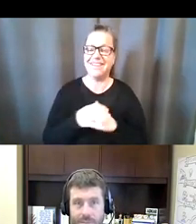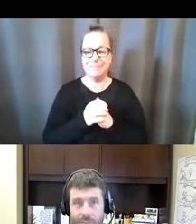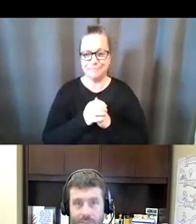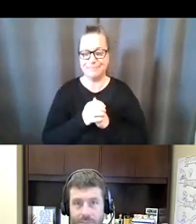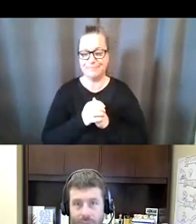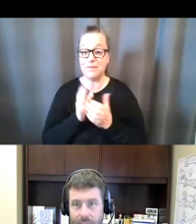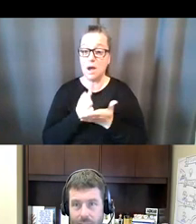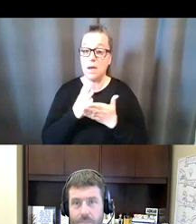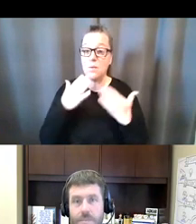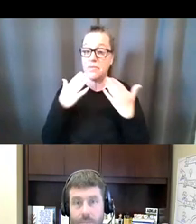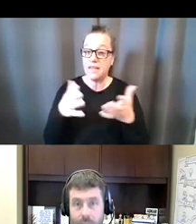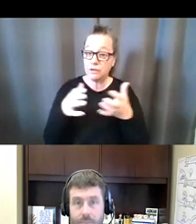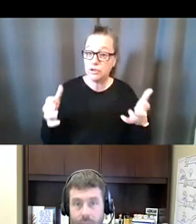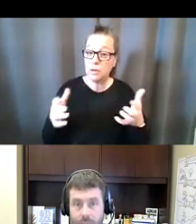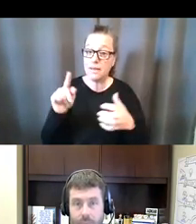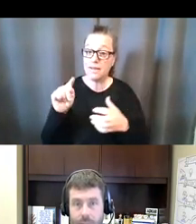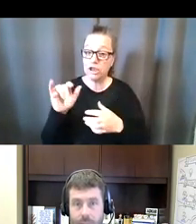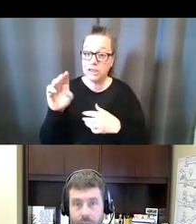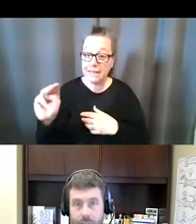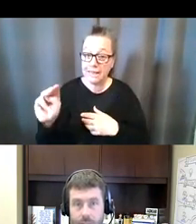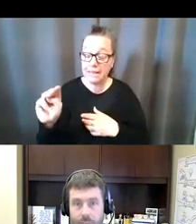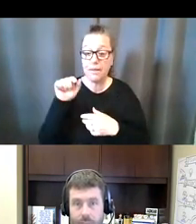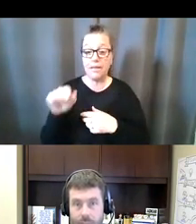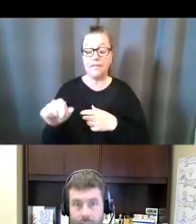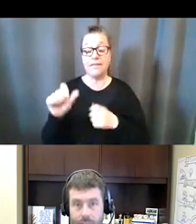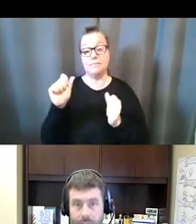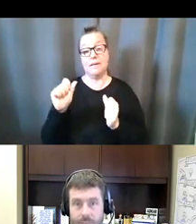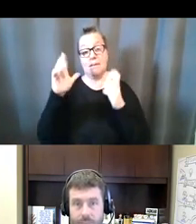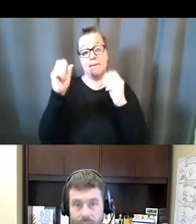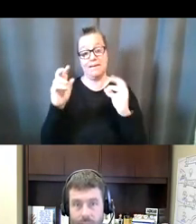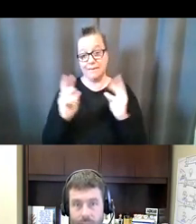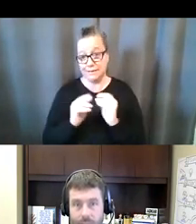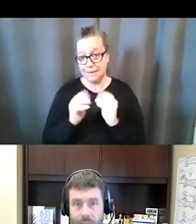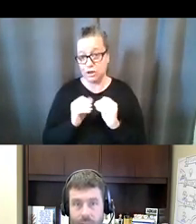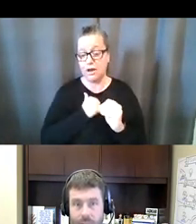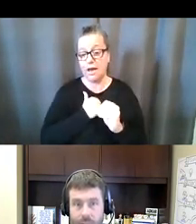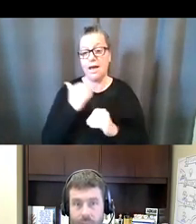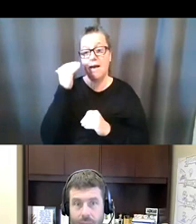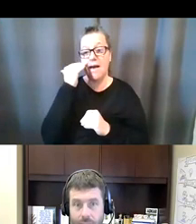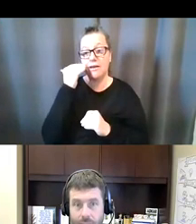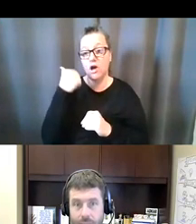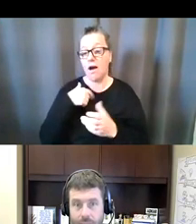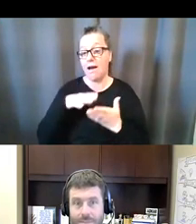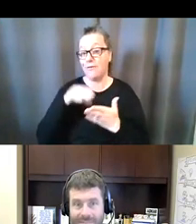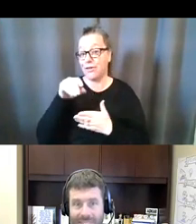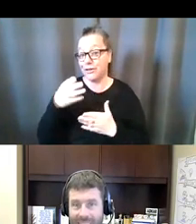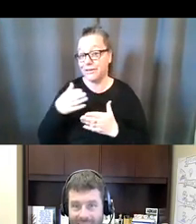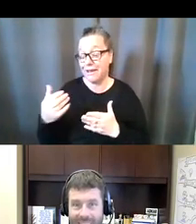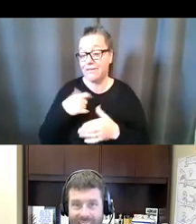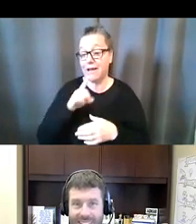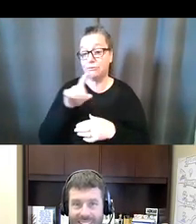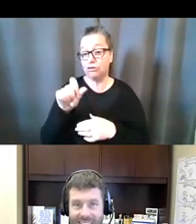All right. Well, thank you so much, Tim. This has been an amazing session. I know I've learned stuff, and I'm sure